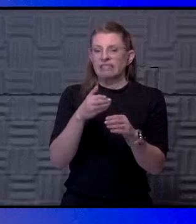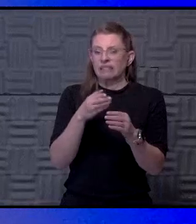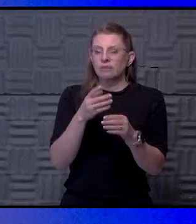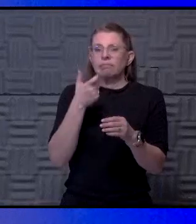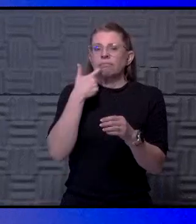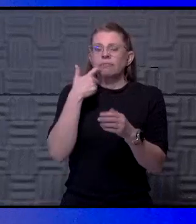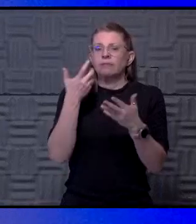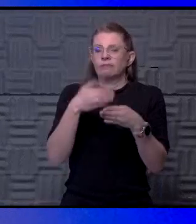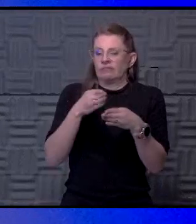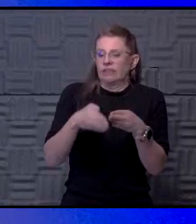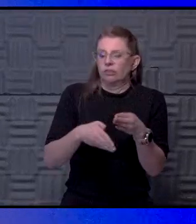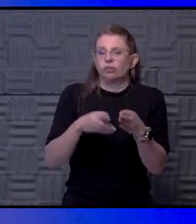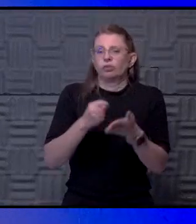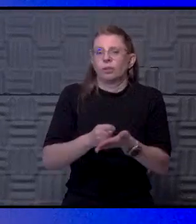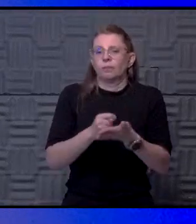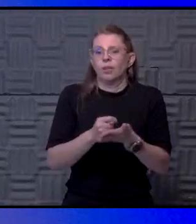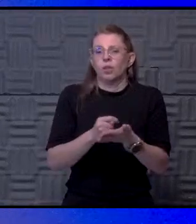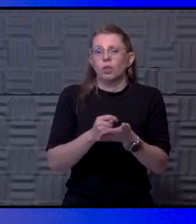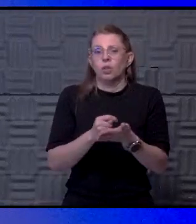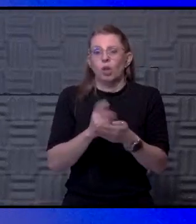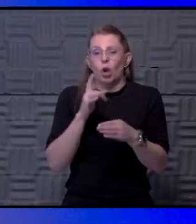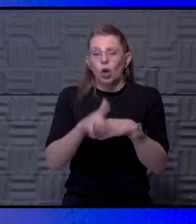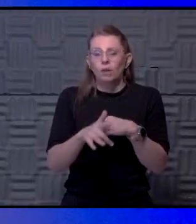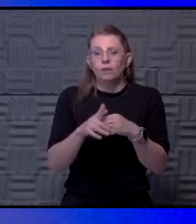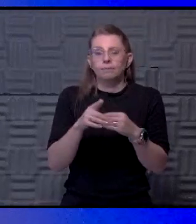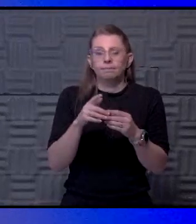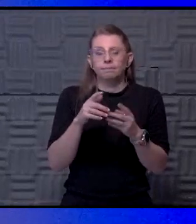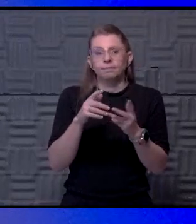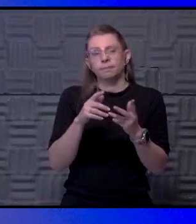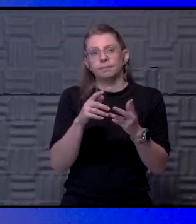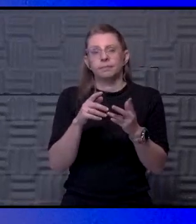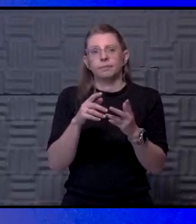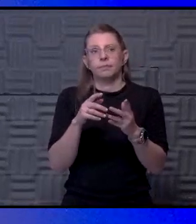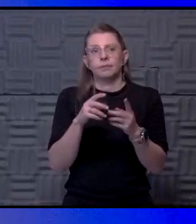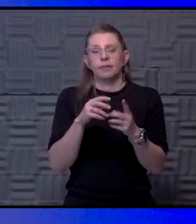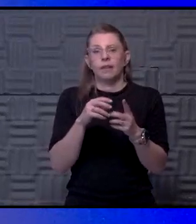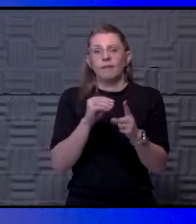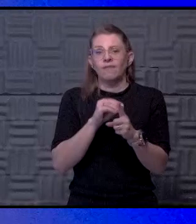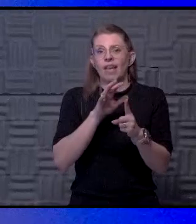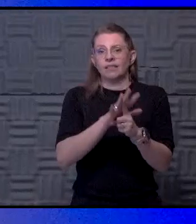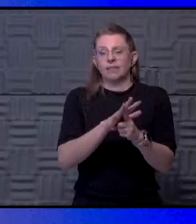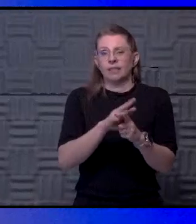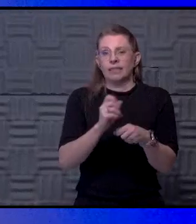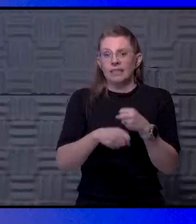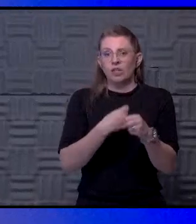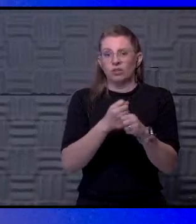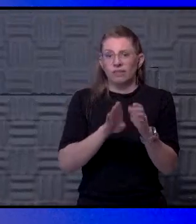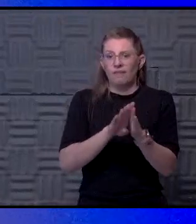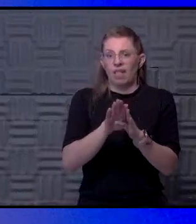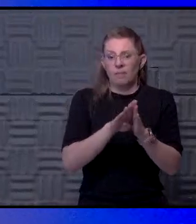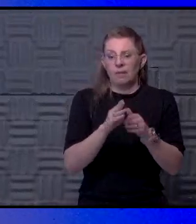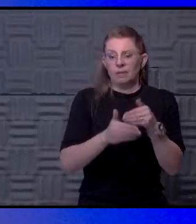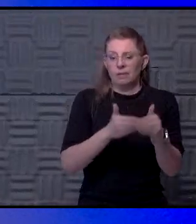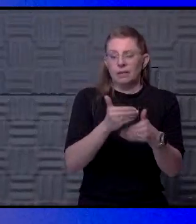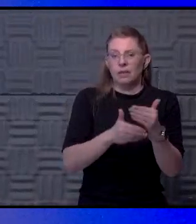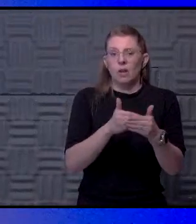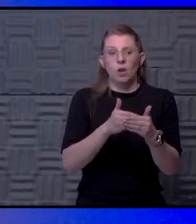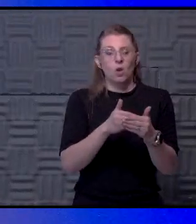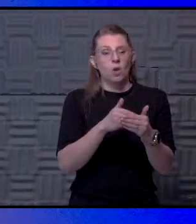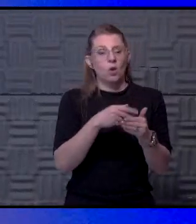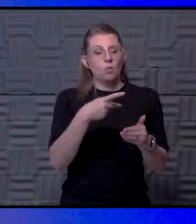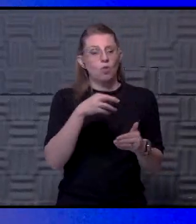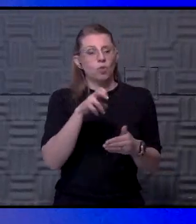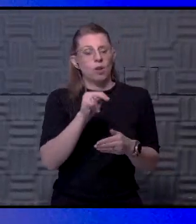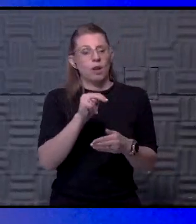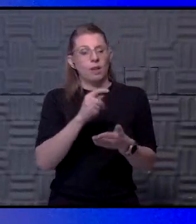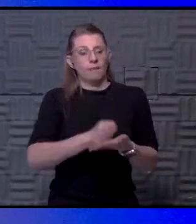these effects, take years to manifest. And so he, with proton therapy, particularly if it